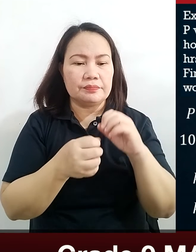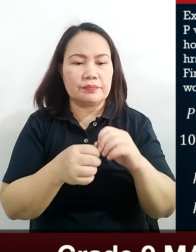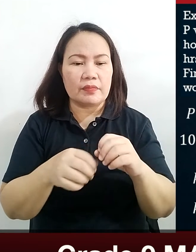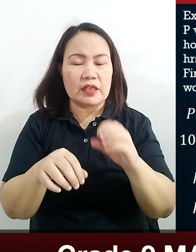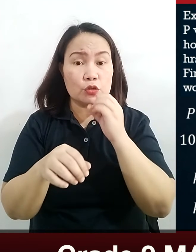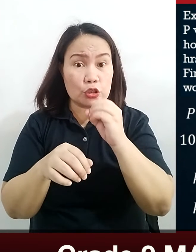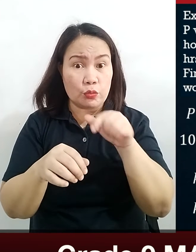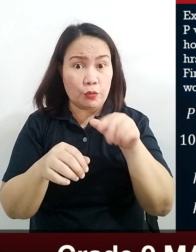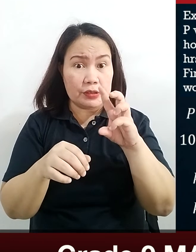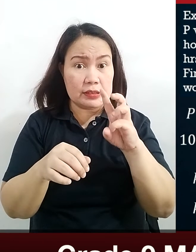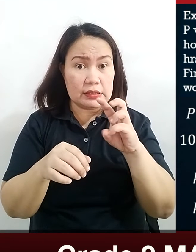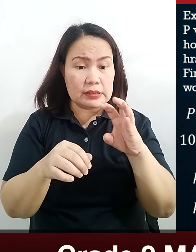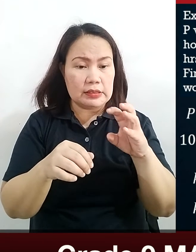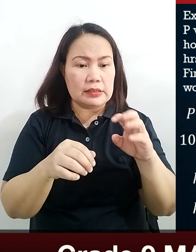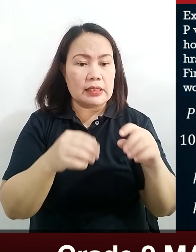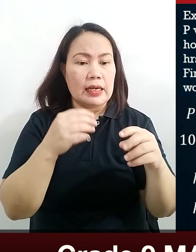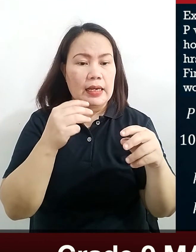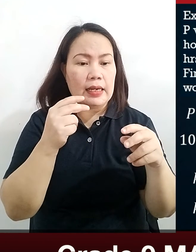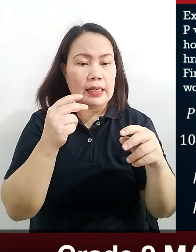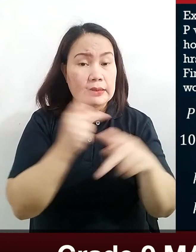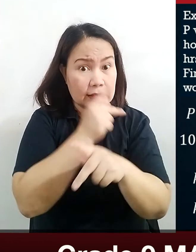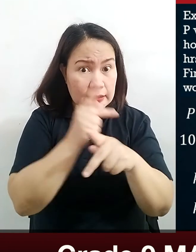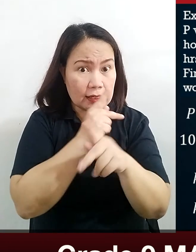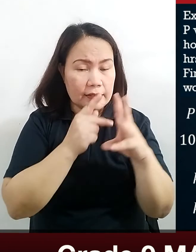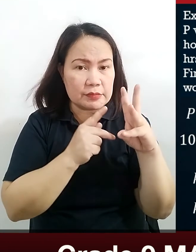60. So, that is 0.16